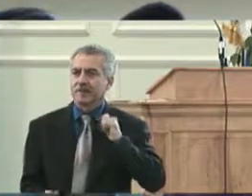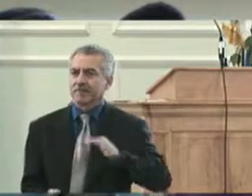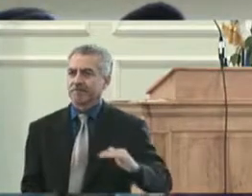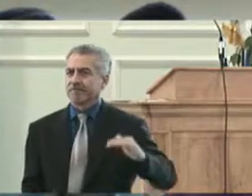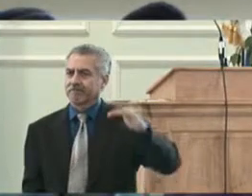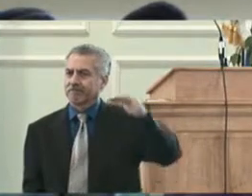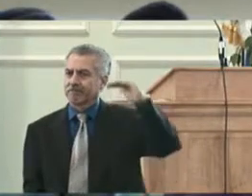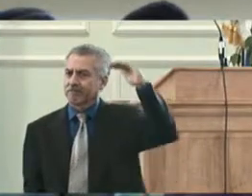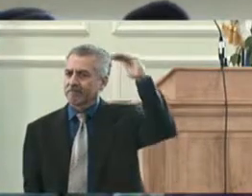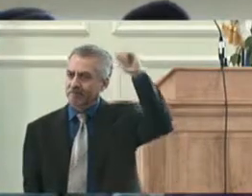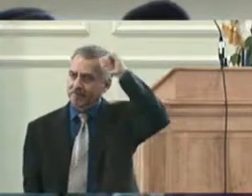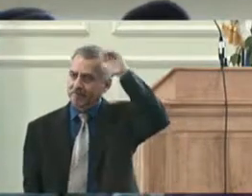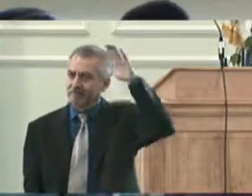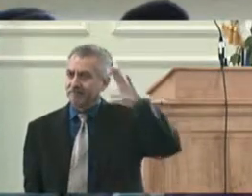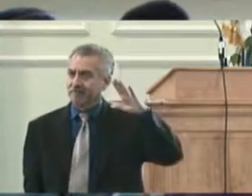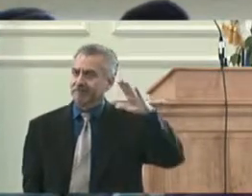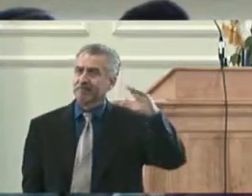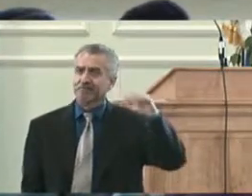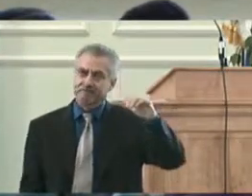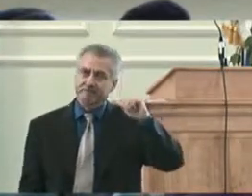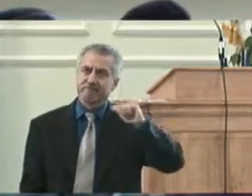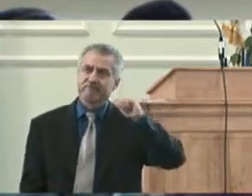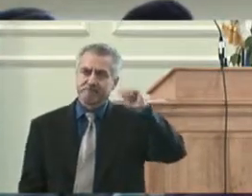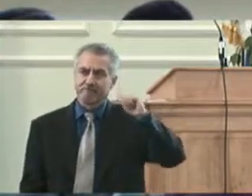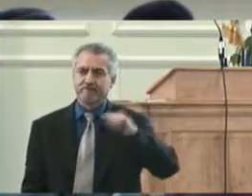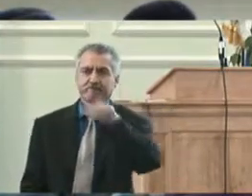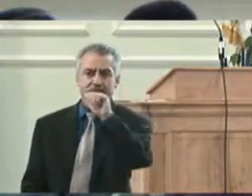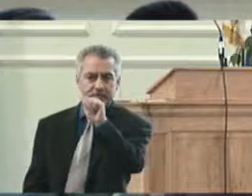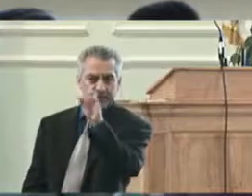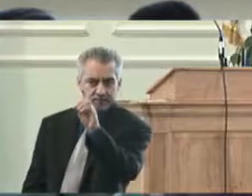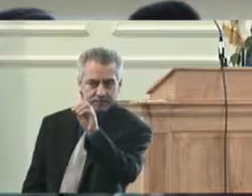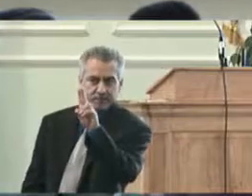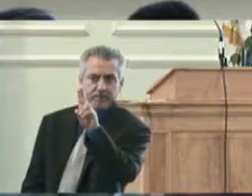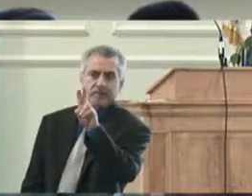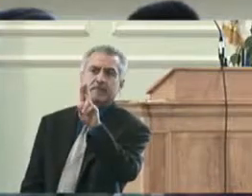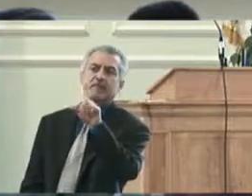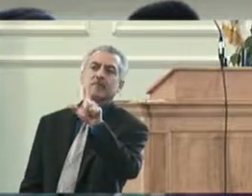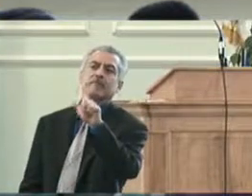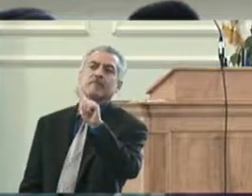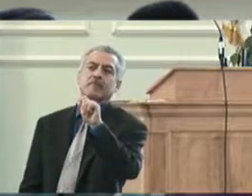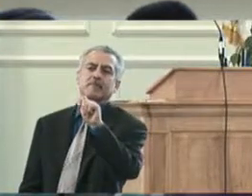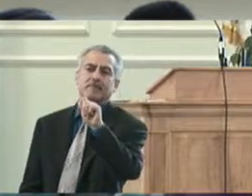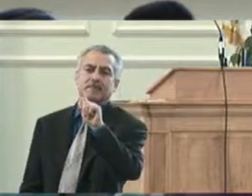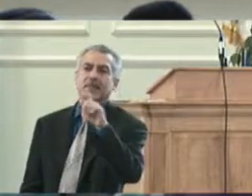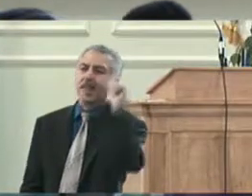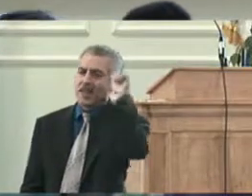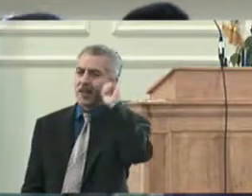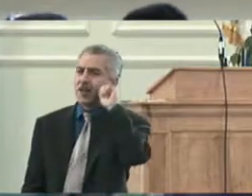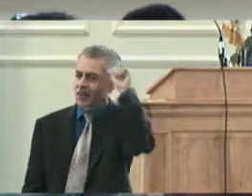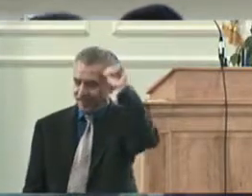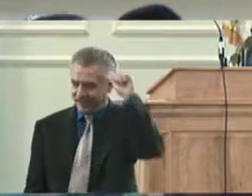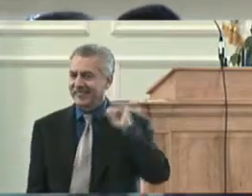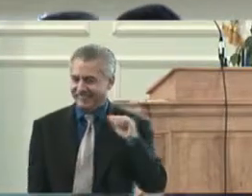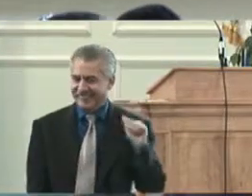and live on the land. However, well, I guess I'm going ahead in my story, but